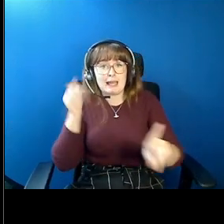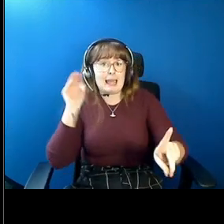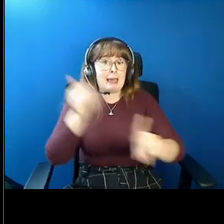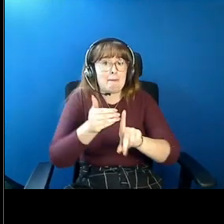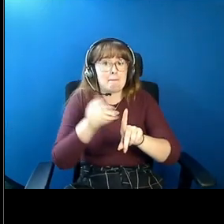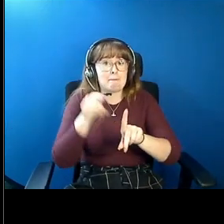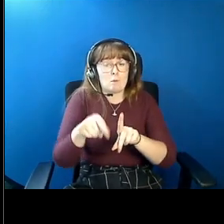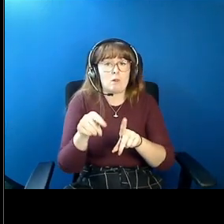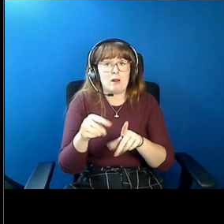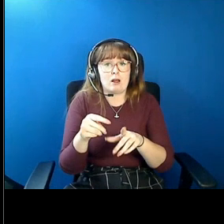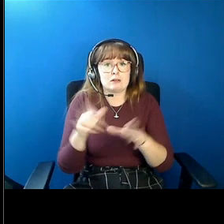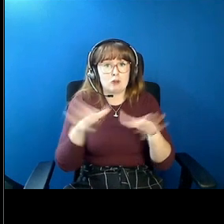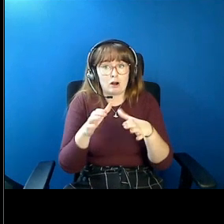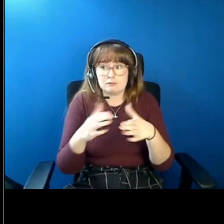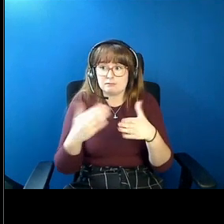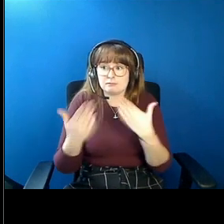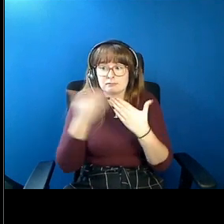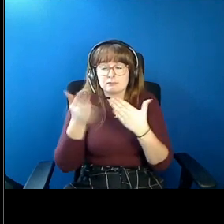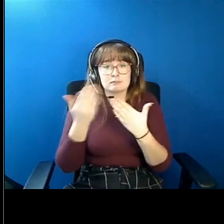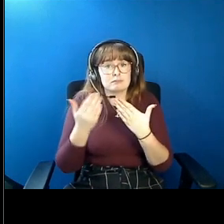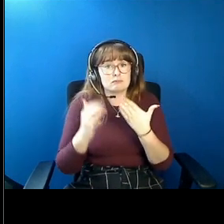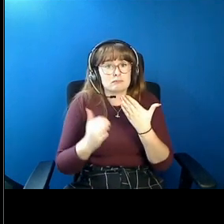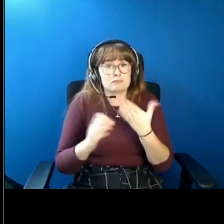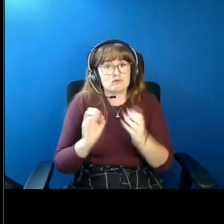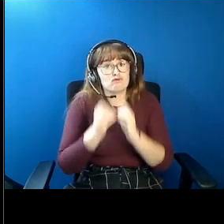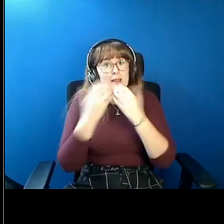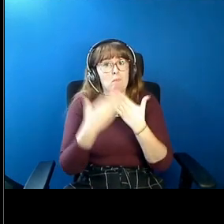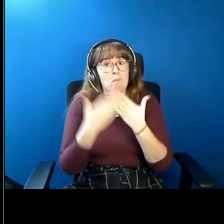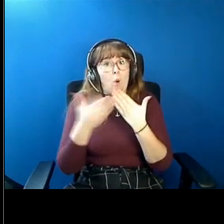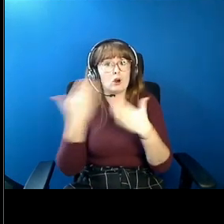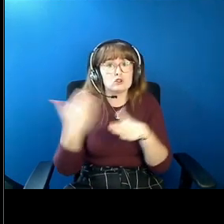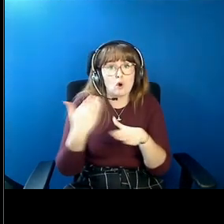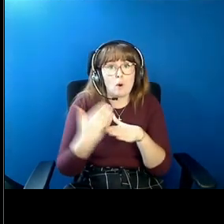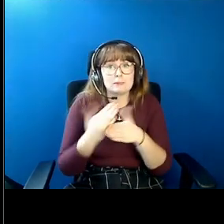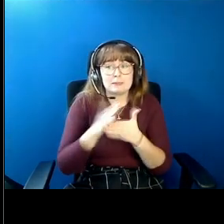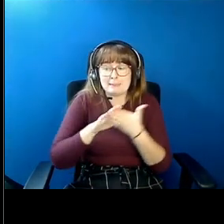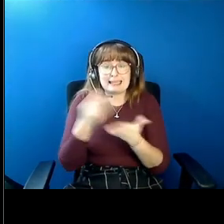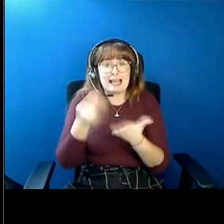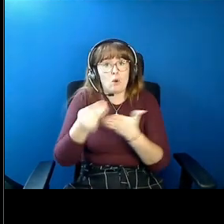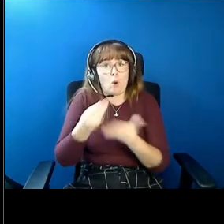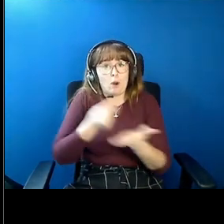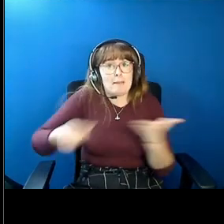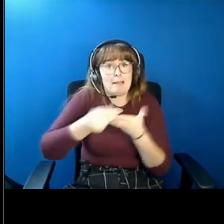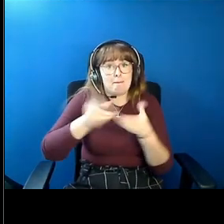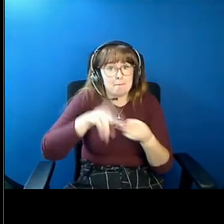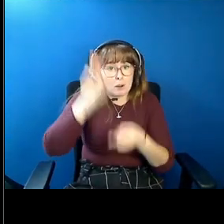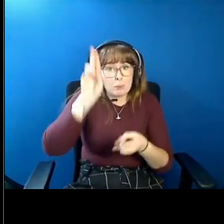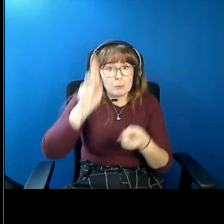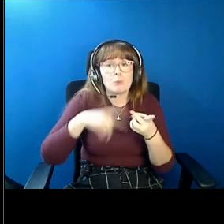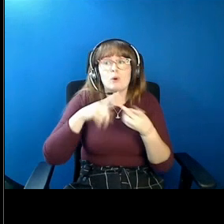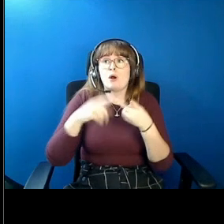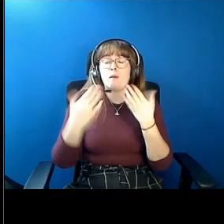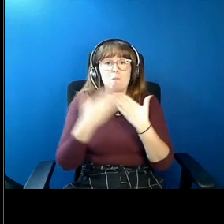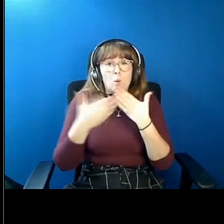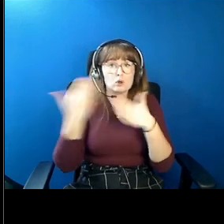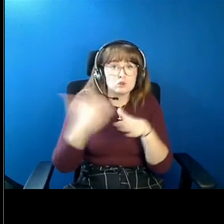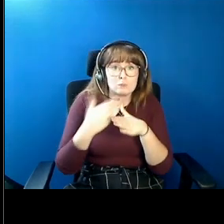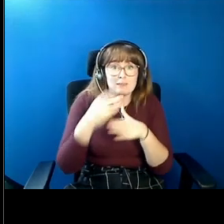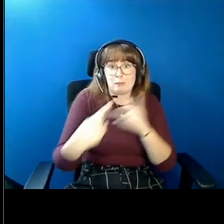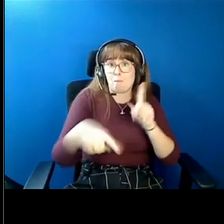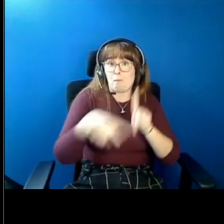100,000 green jobs. That's going to really hopefully give the economy a boost and create lots of new jobs for people. So that's the positive